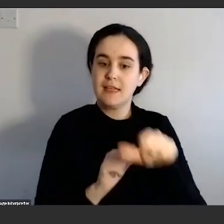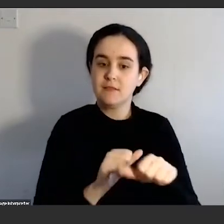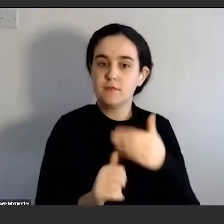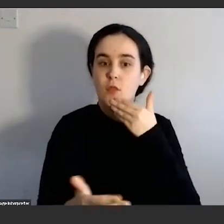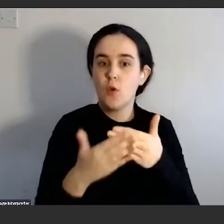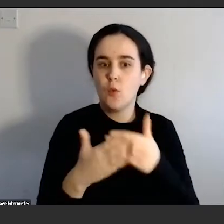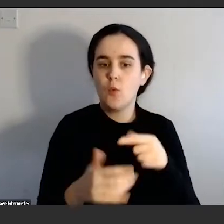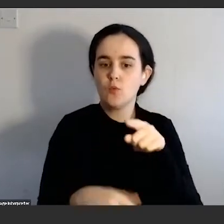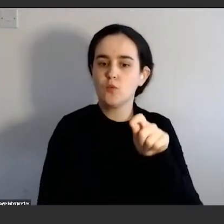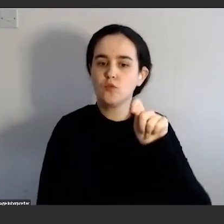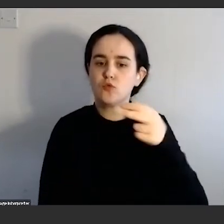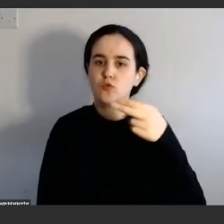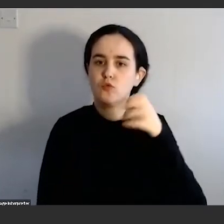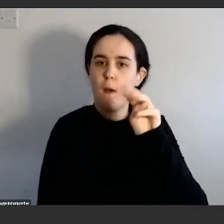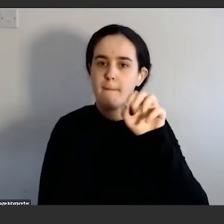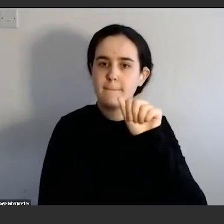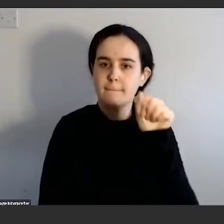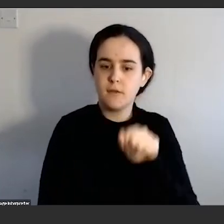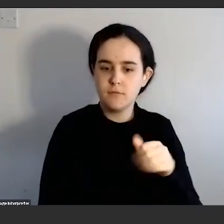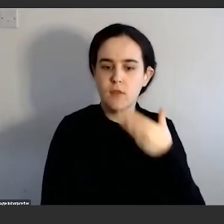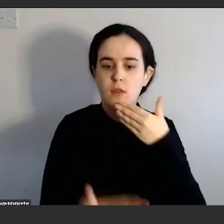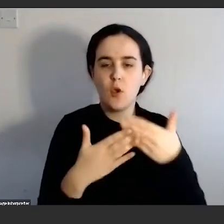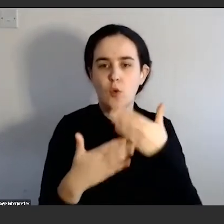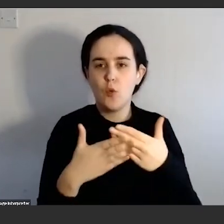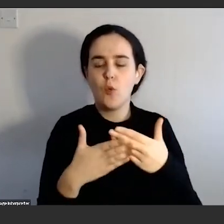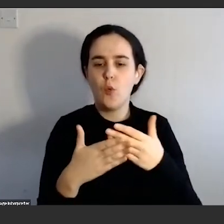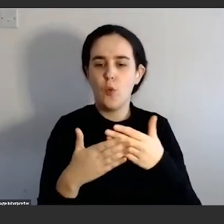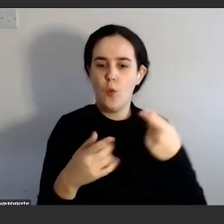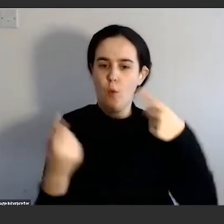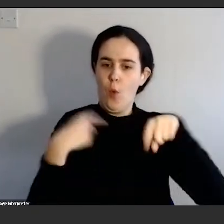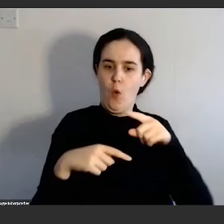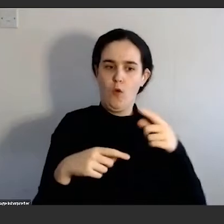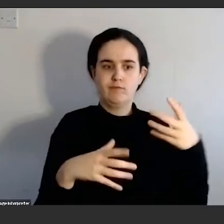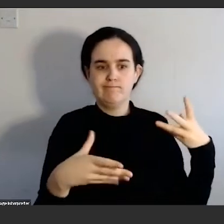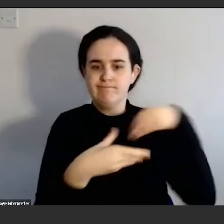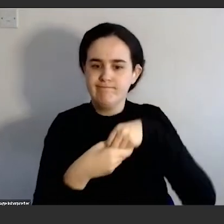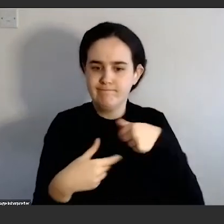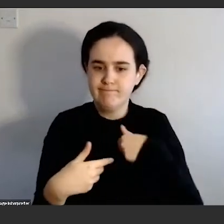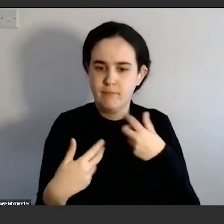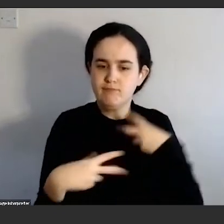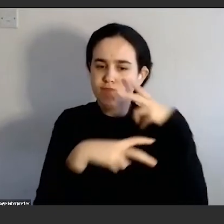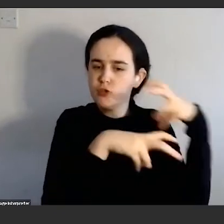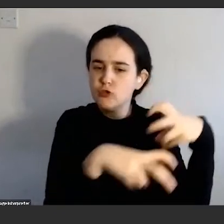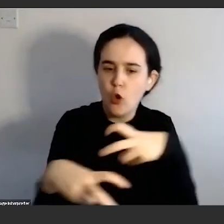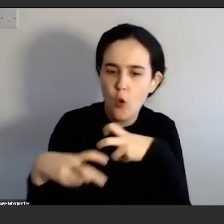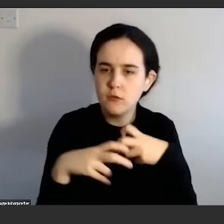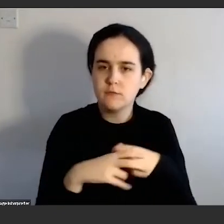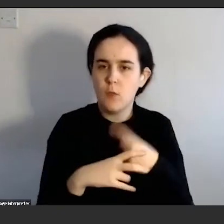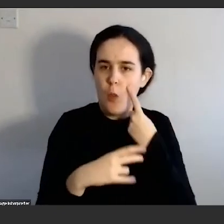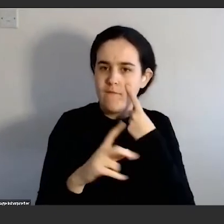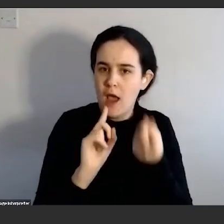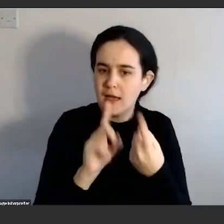so, and used to work at WHO and have always been interested in health. So I've got a lifelong disability. I've got